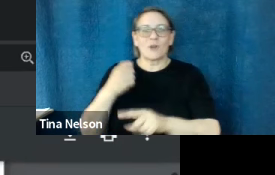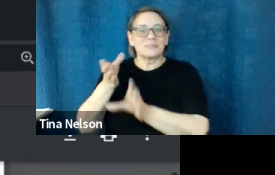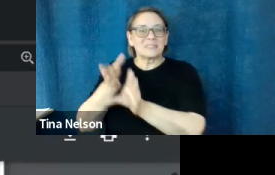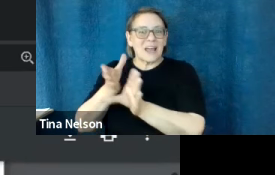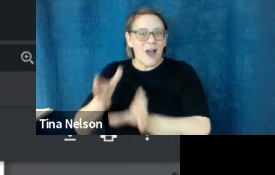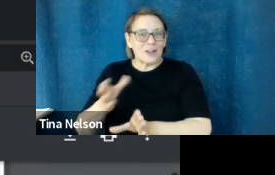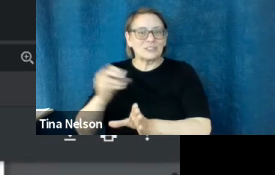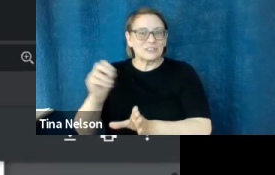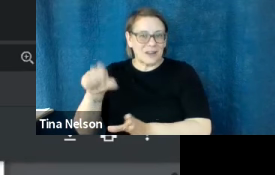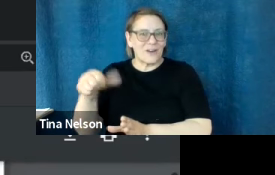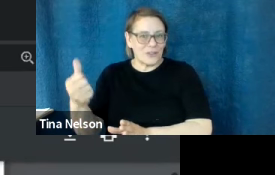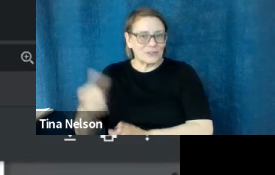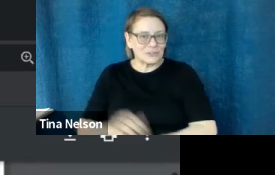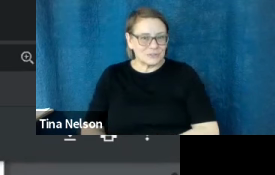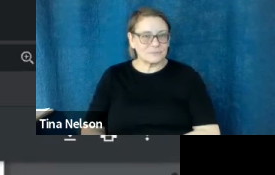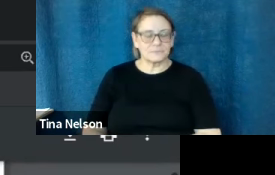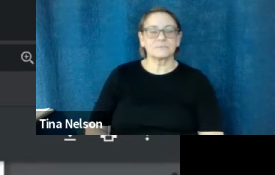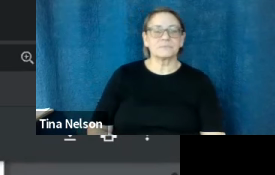target audience here.